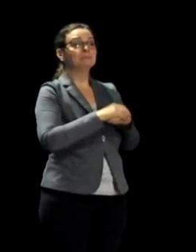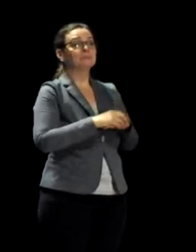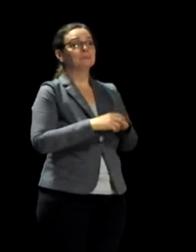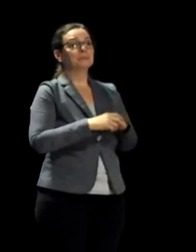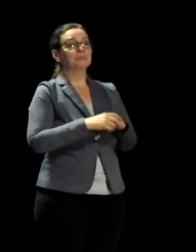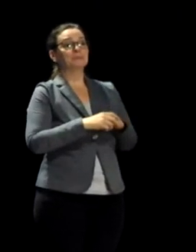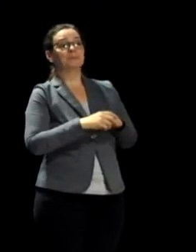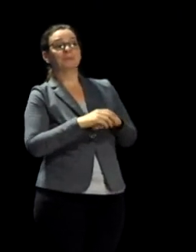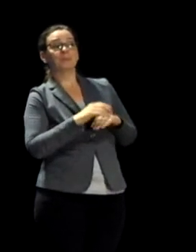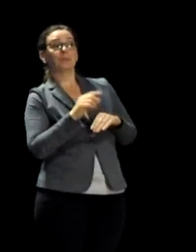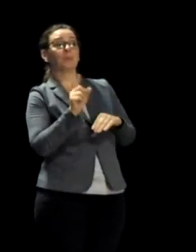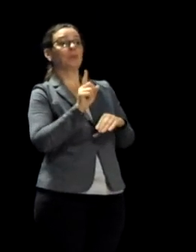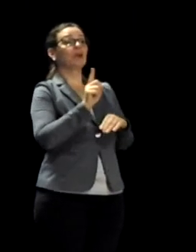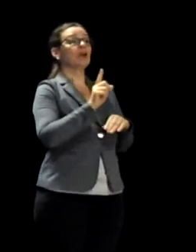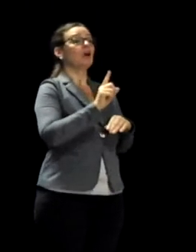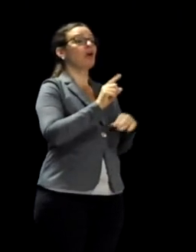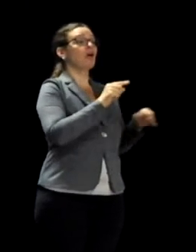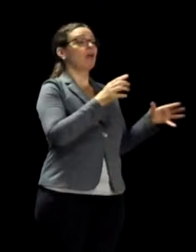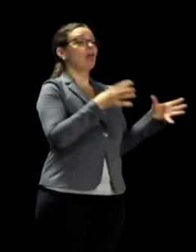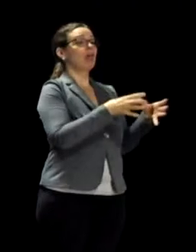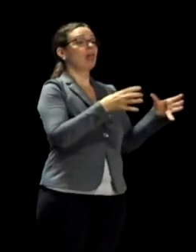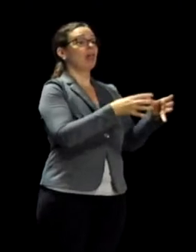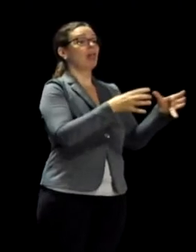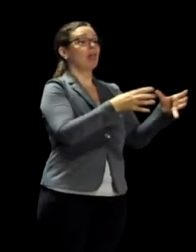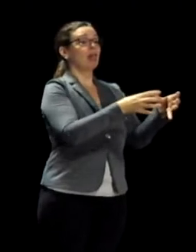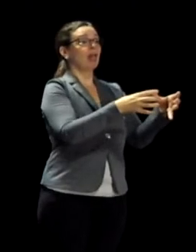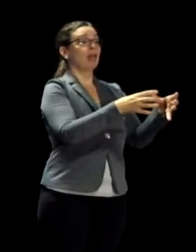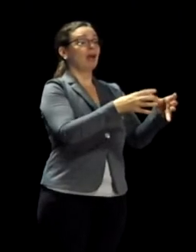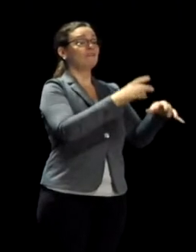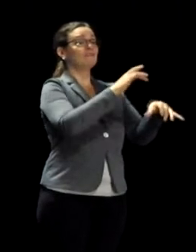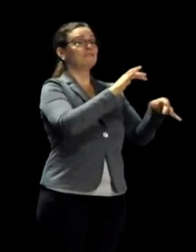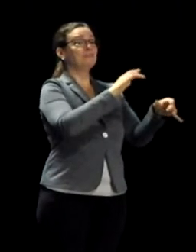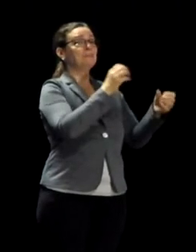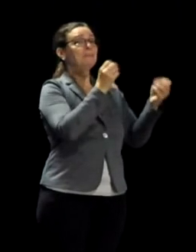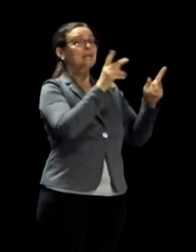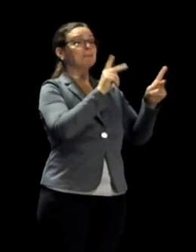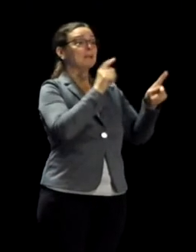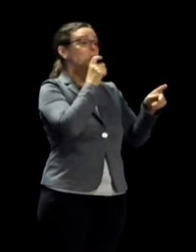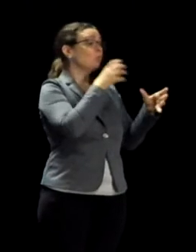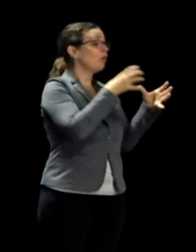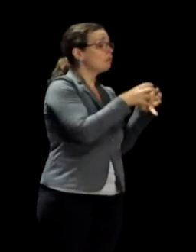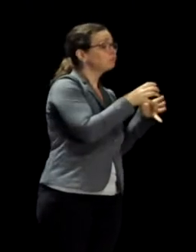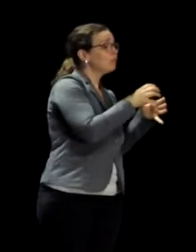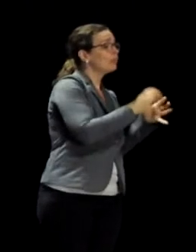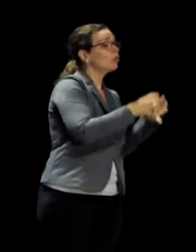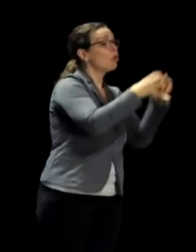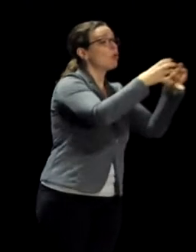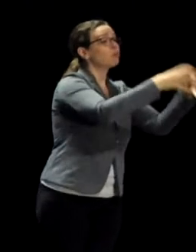group of friends went to a couple different ones, including a 4th of July event. So